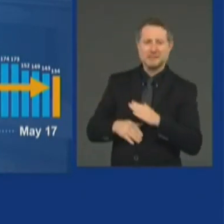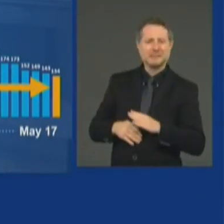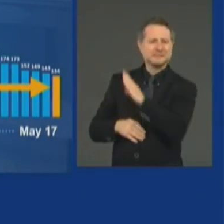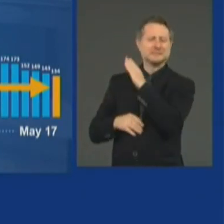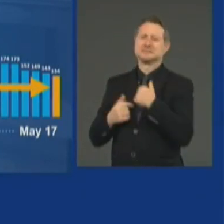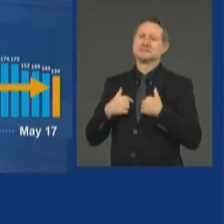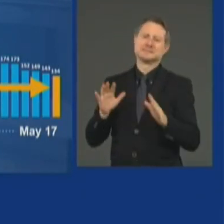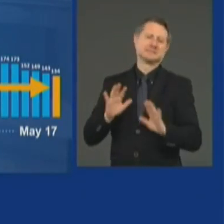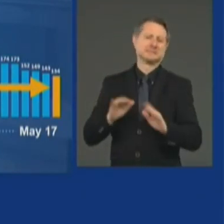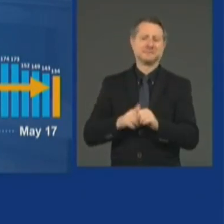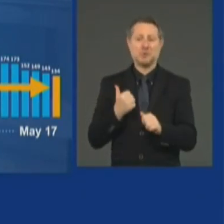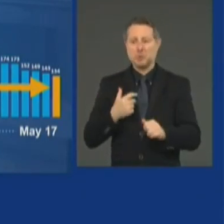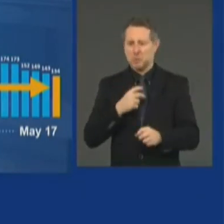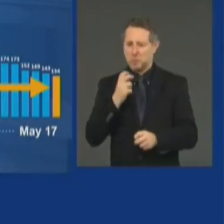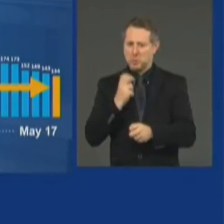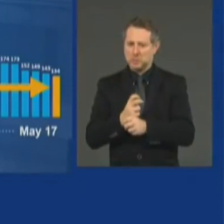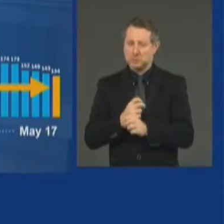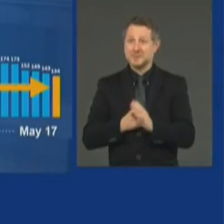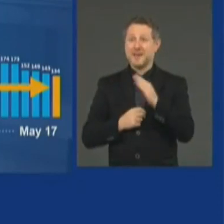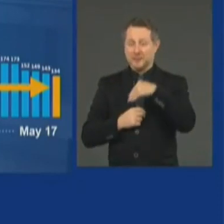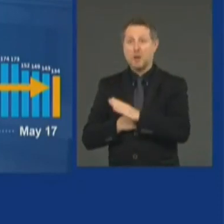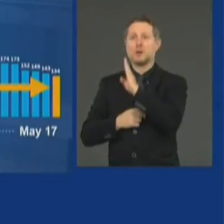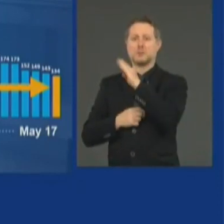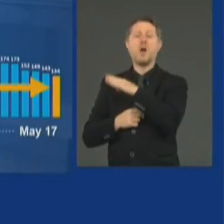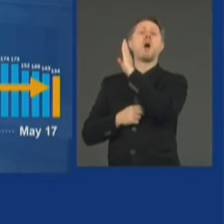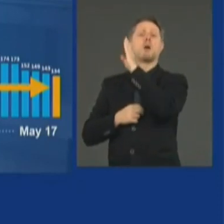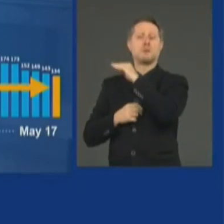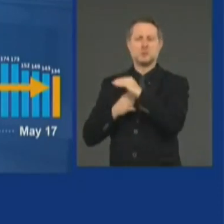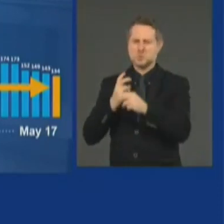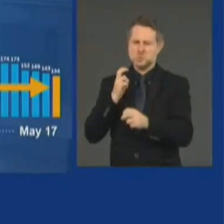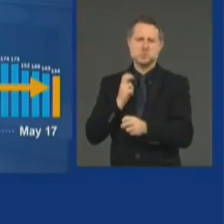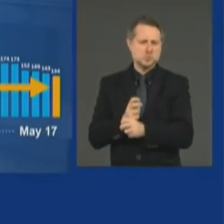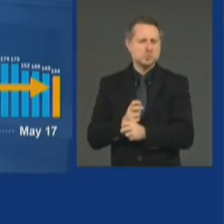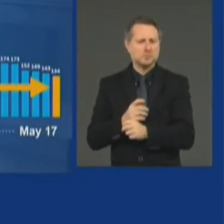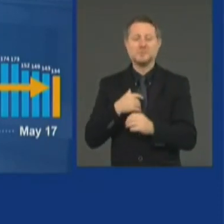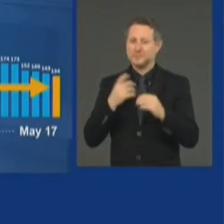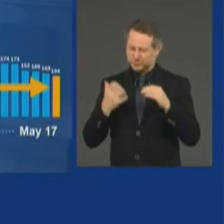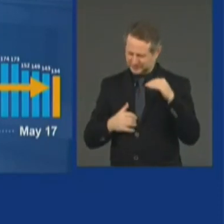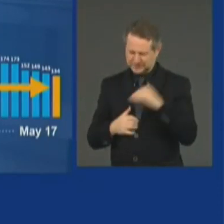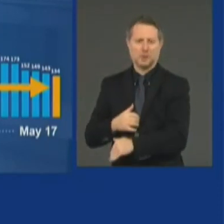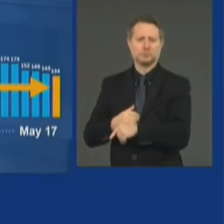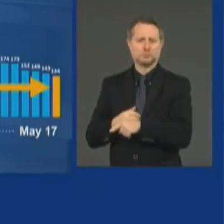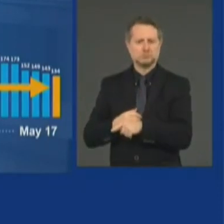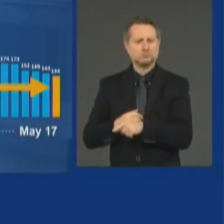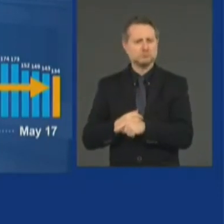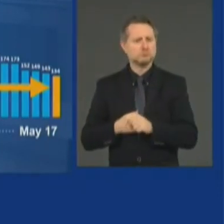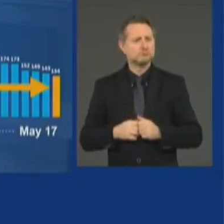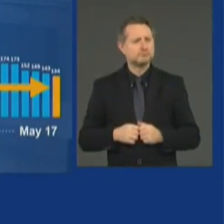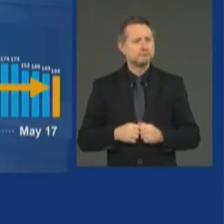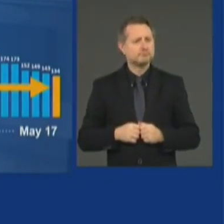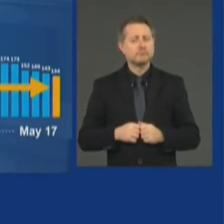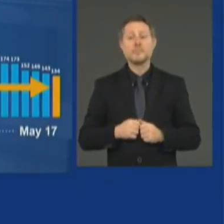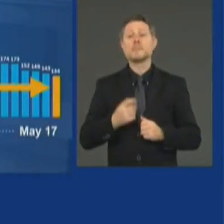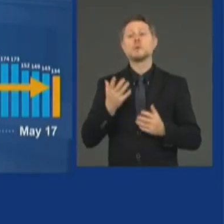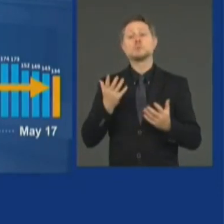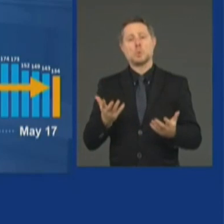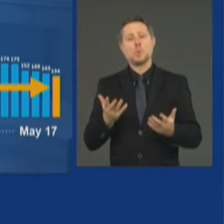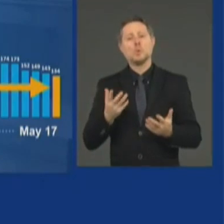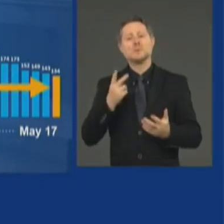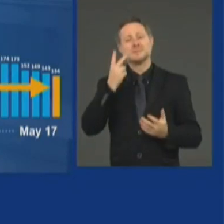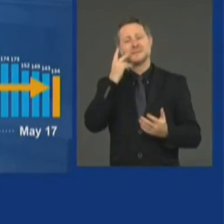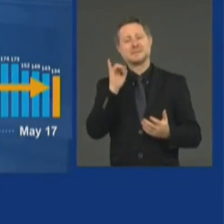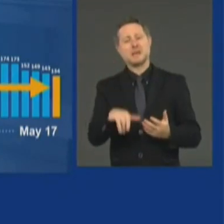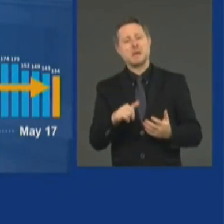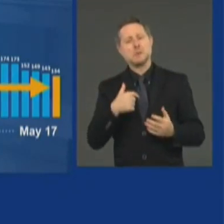reverse it in a matter of days. It takes a long time to get those numbers back down. And this is with everything